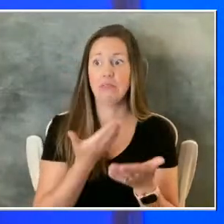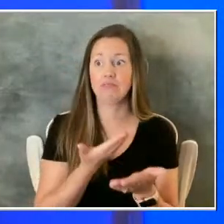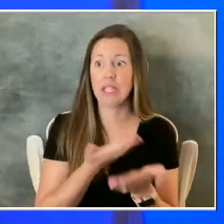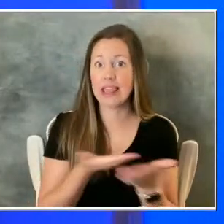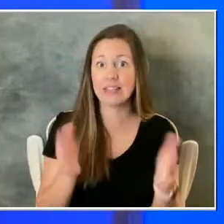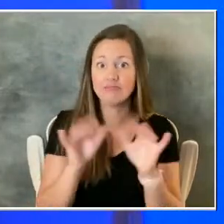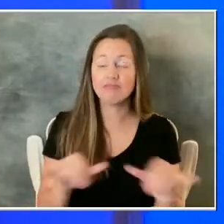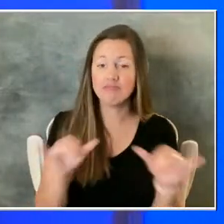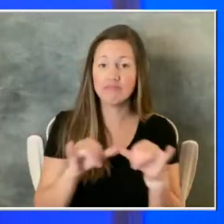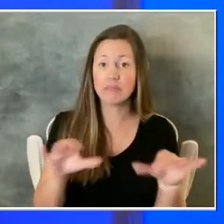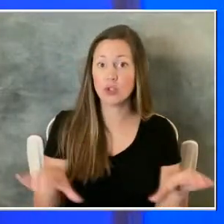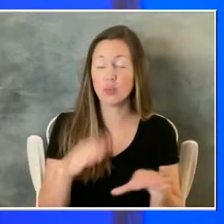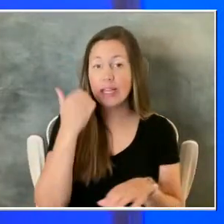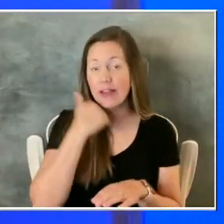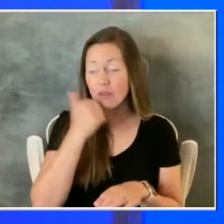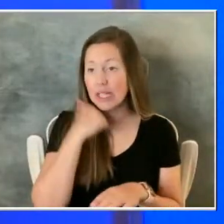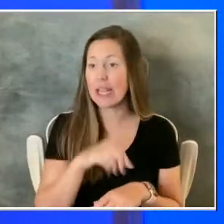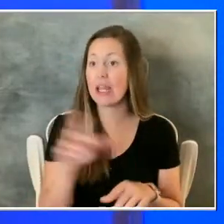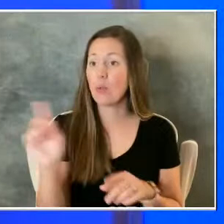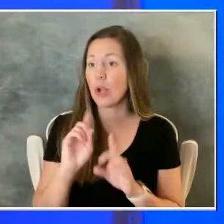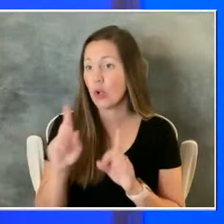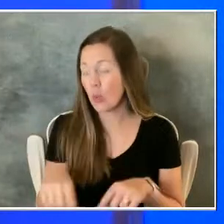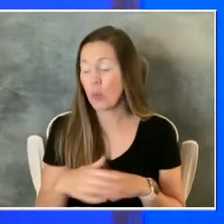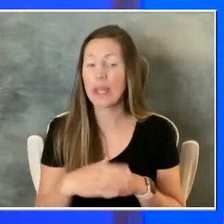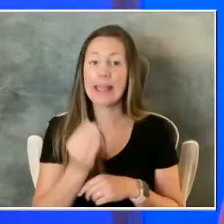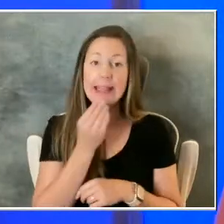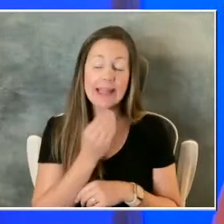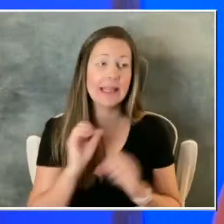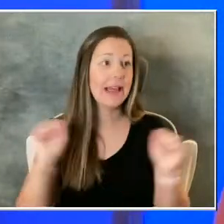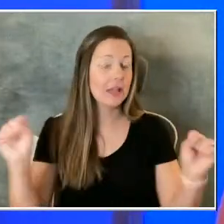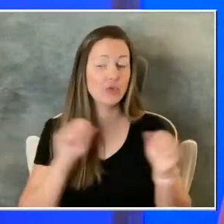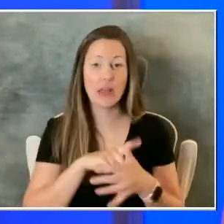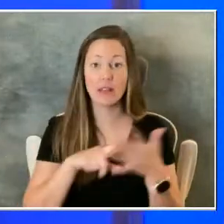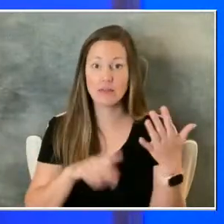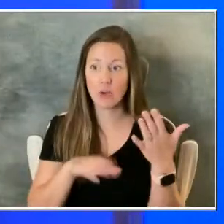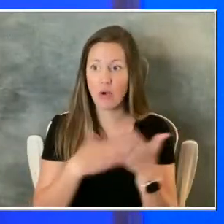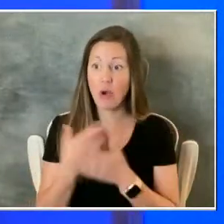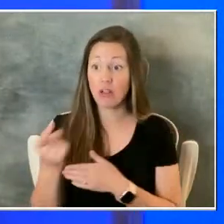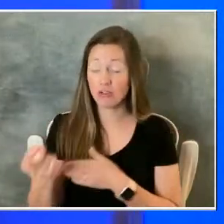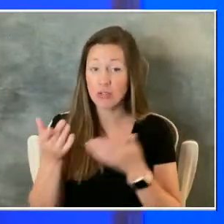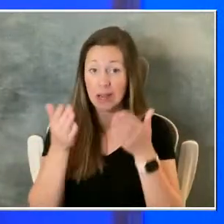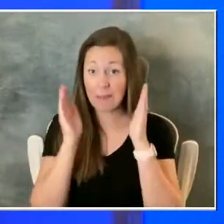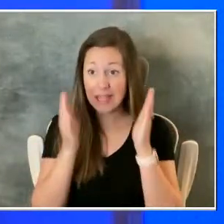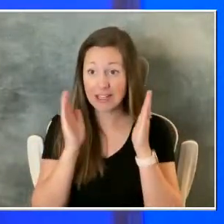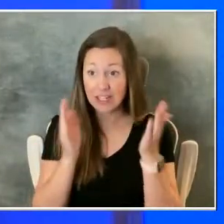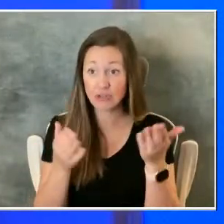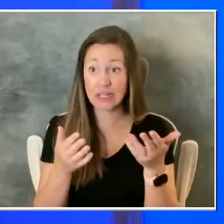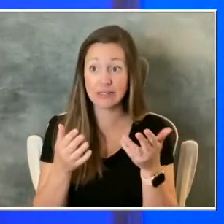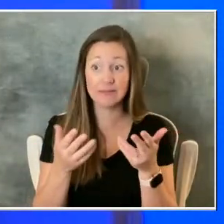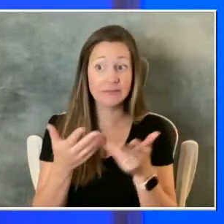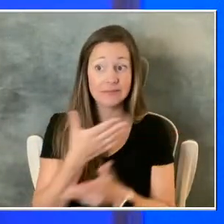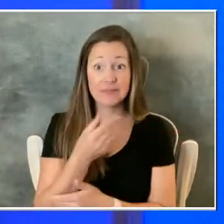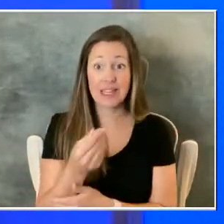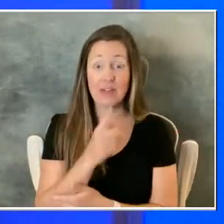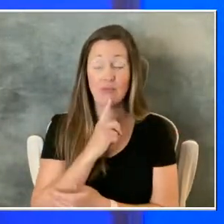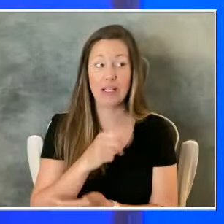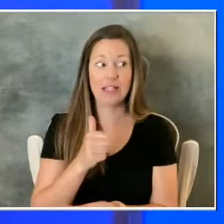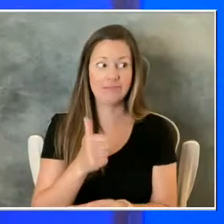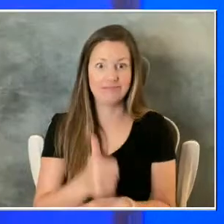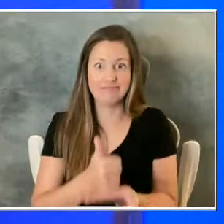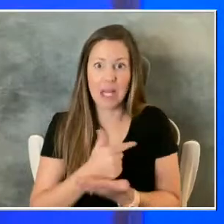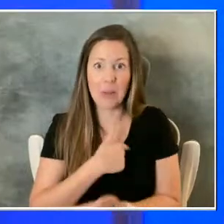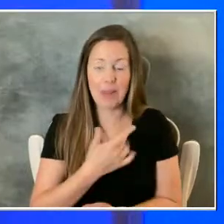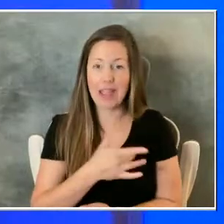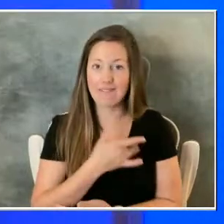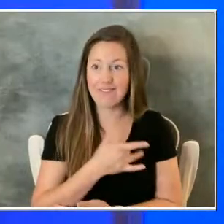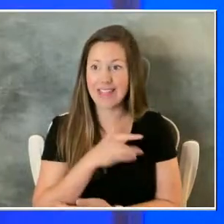what I was eating, what I was doing in exercise. She actually paid attention to what I was saying, which made me feel like there was hope